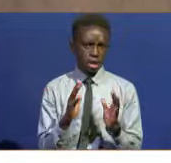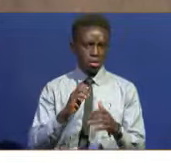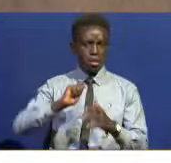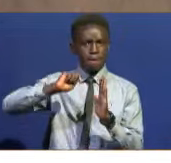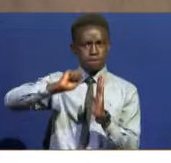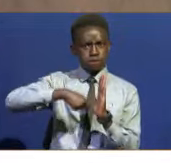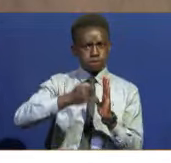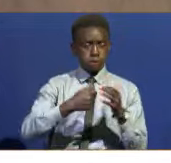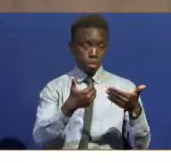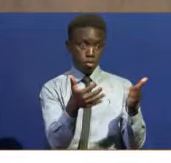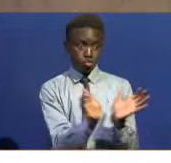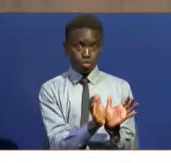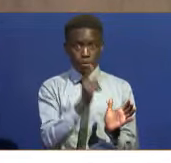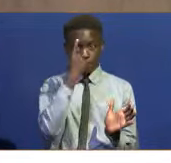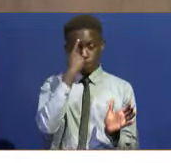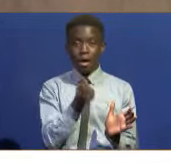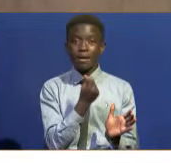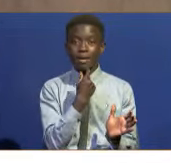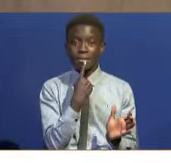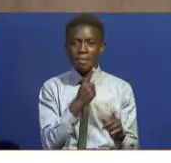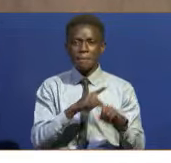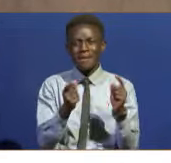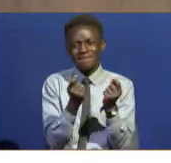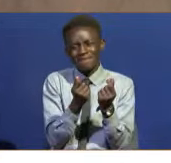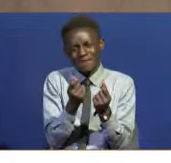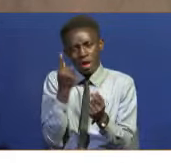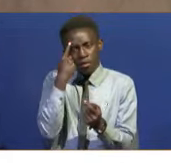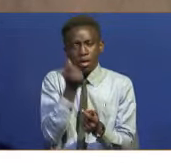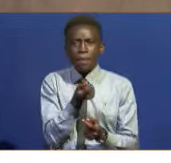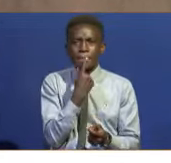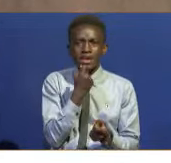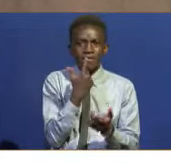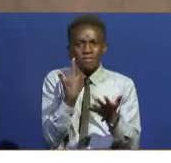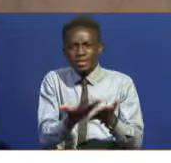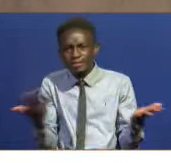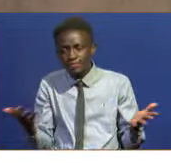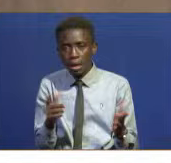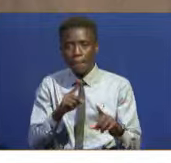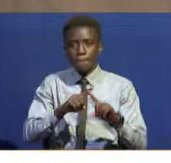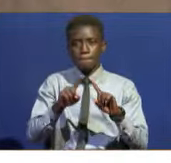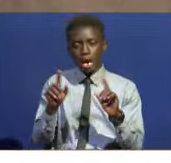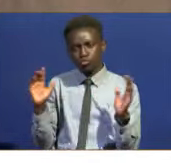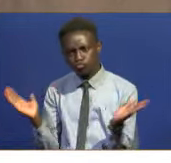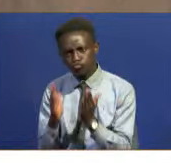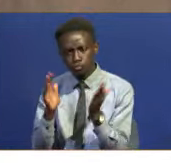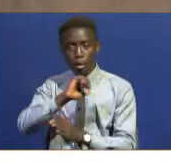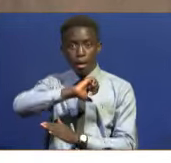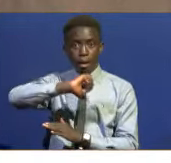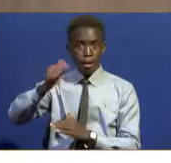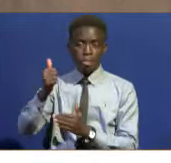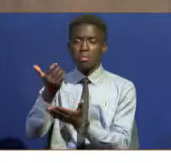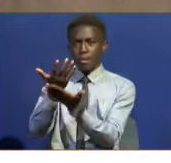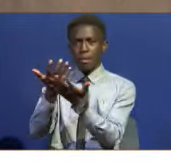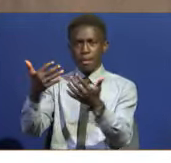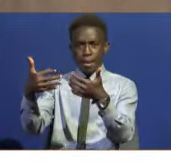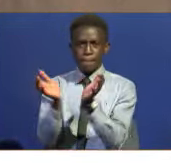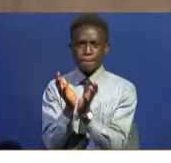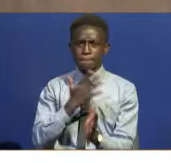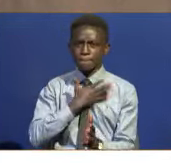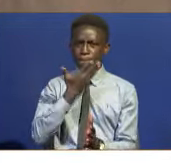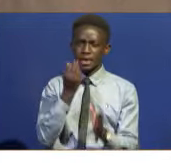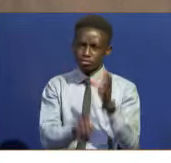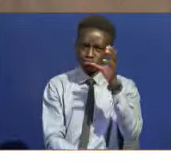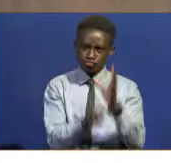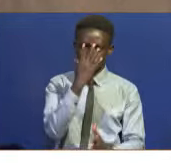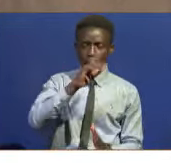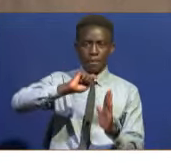very few for medical devices, and we encourage all companies to establish their plants here in Kenya and tap into